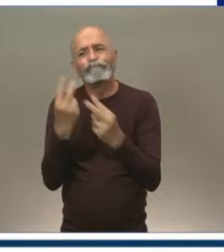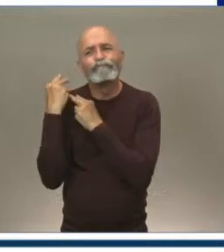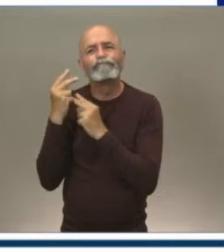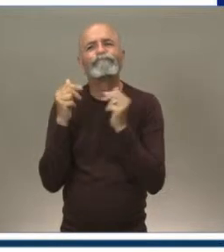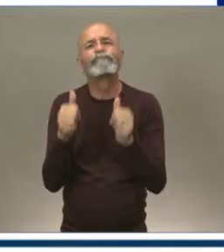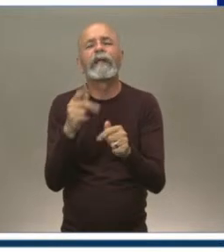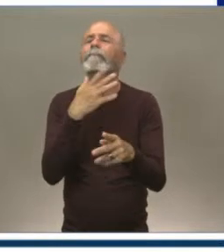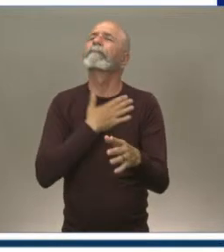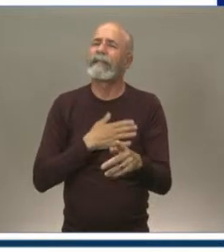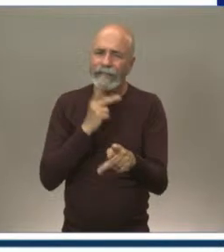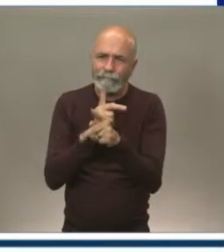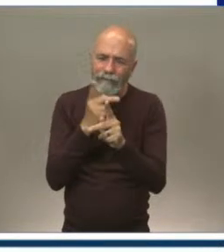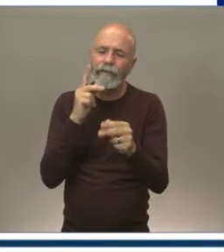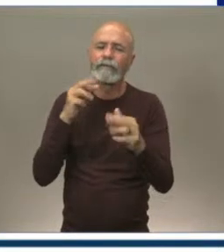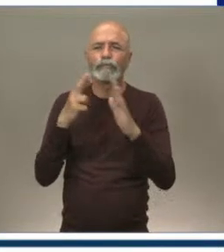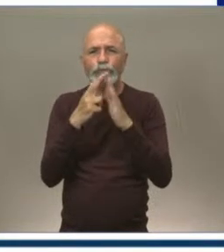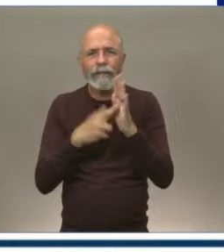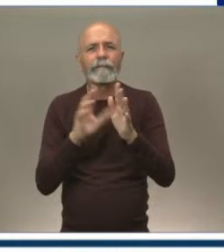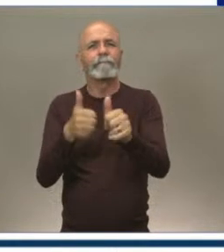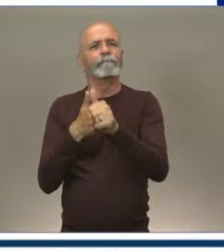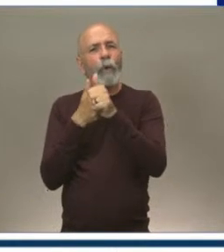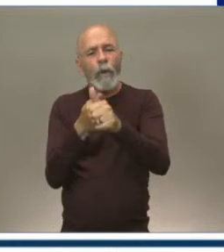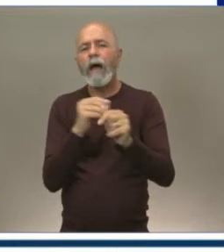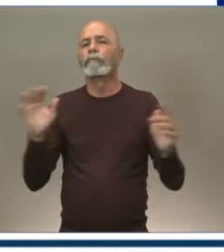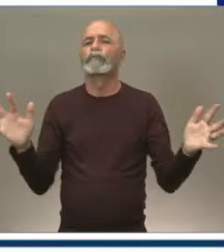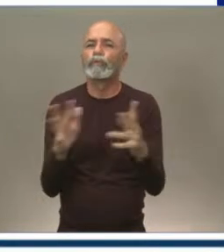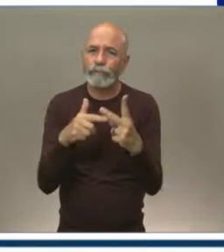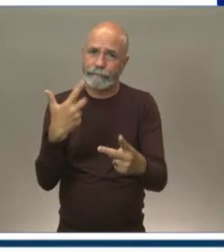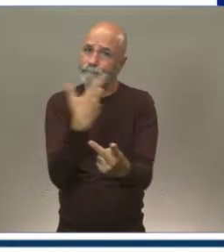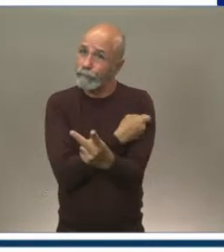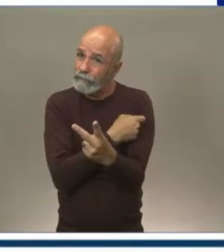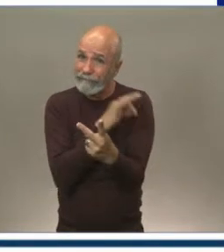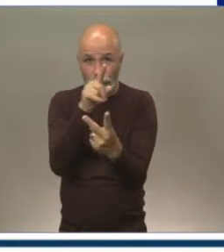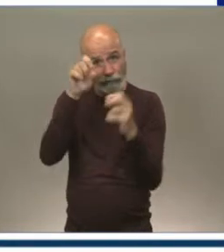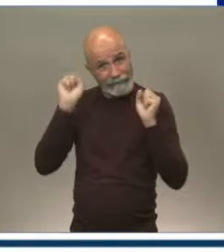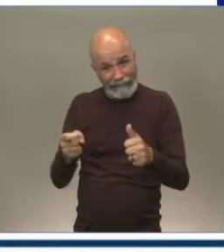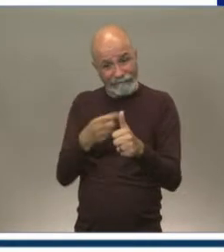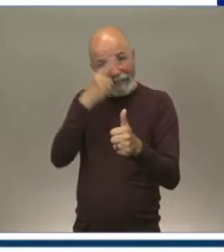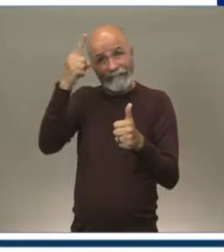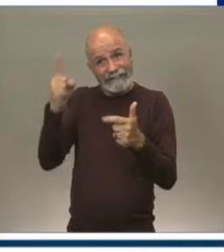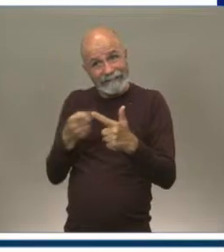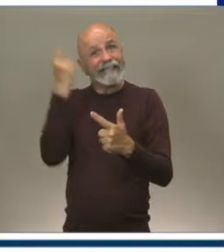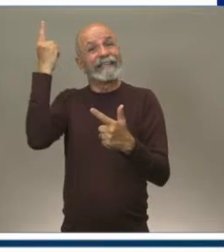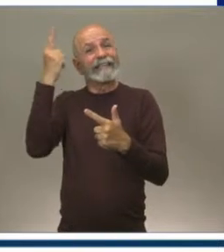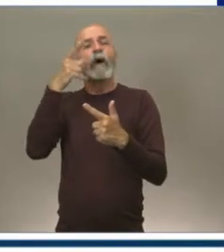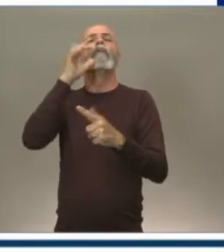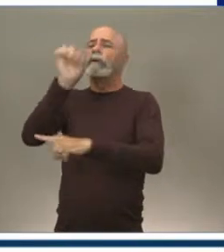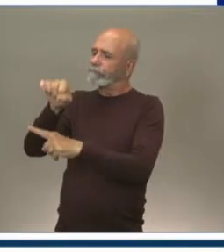restrictions and go out and get vaccinated. Together, if we can do both of those things, we can crush this wave.